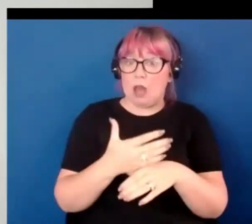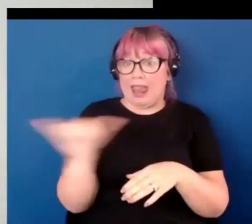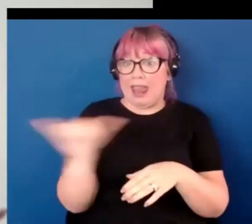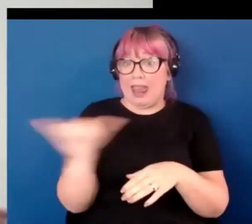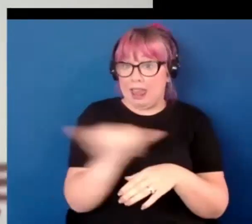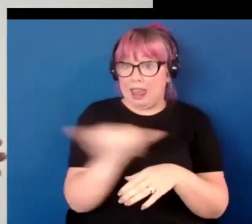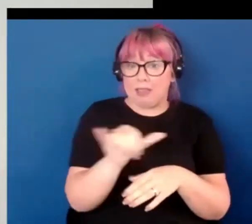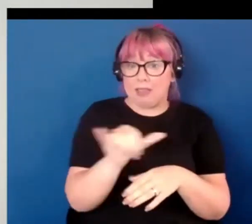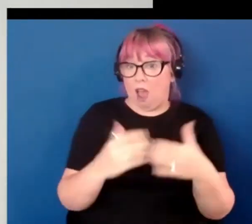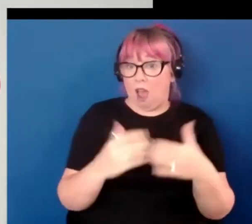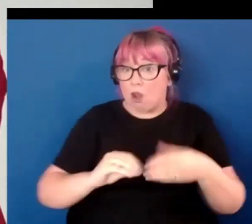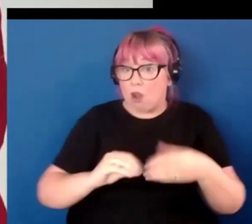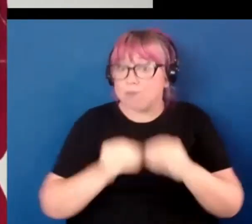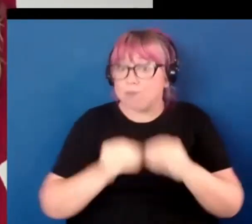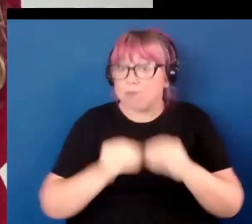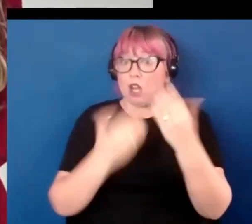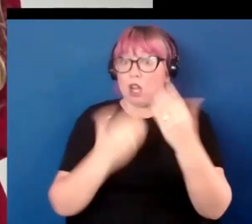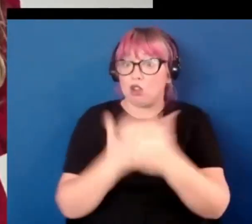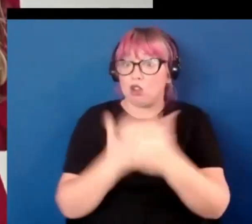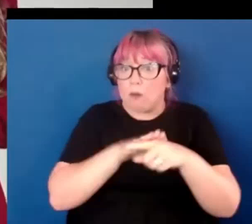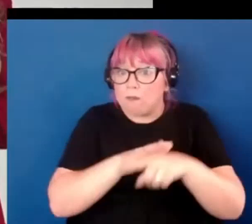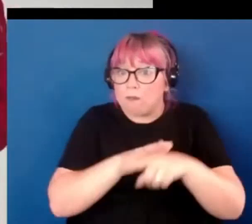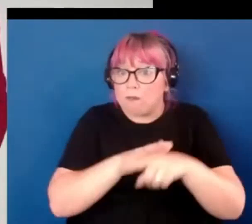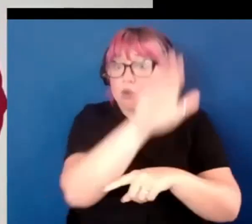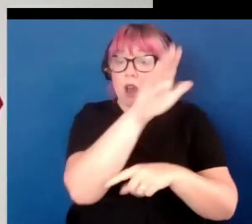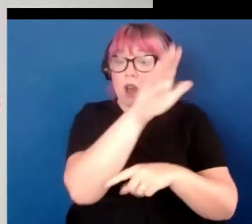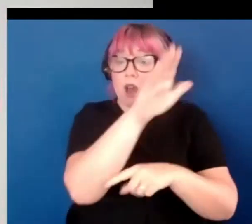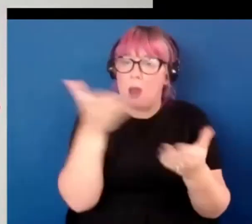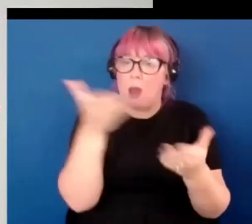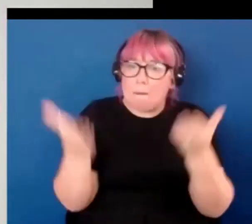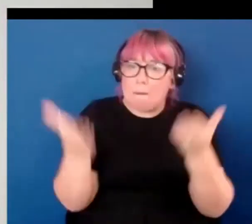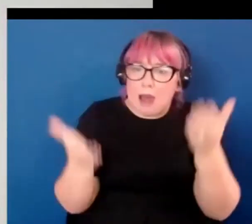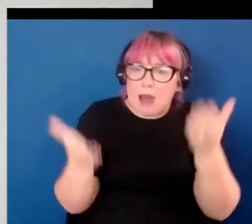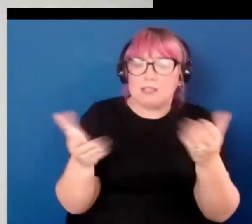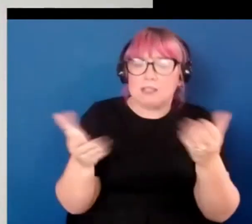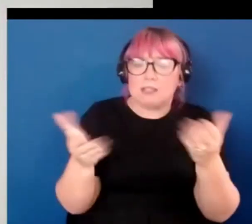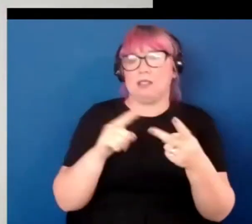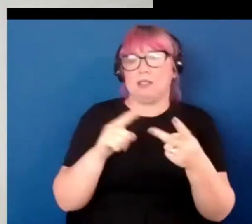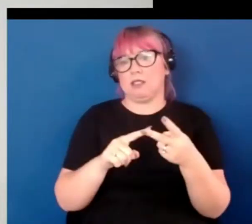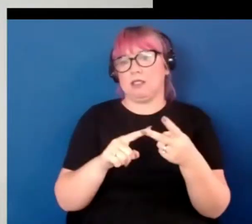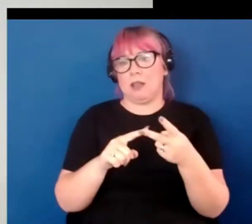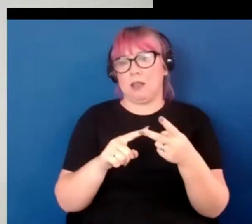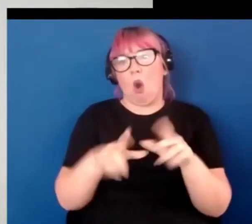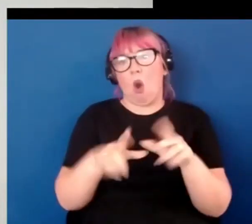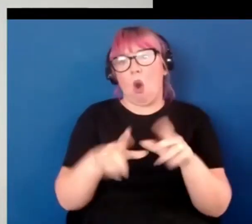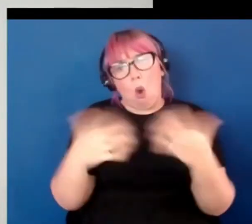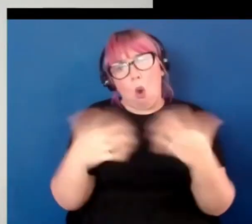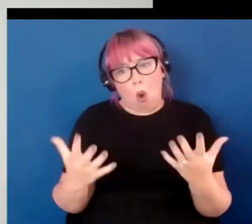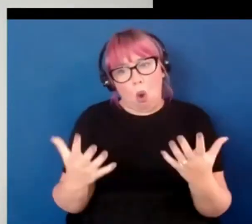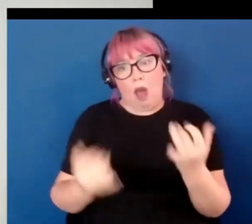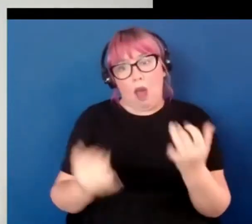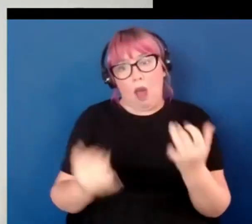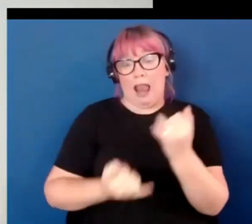and balance, a new age of the citizen, or we could face our last gasps as a